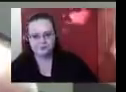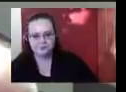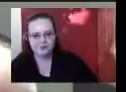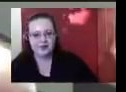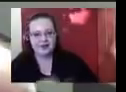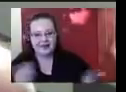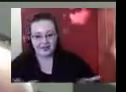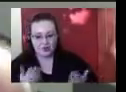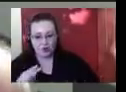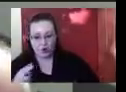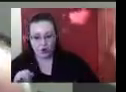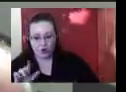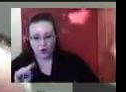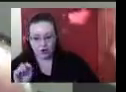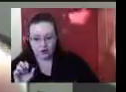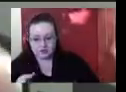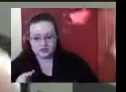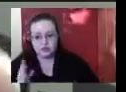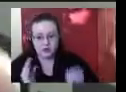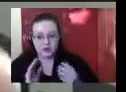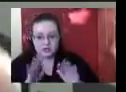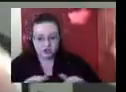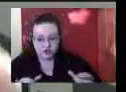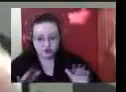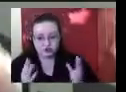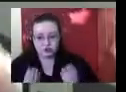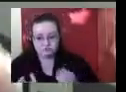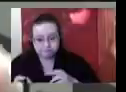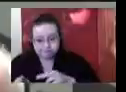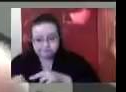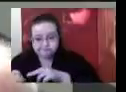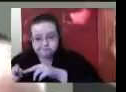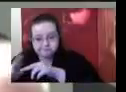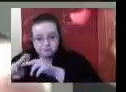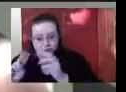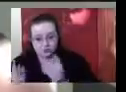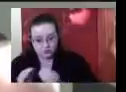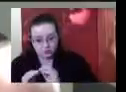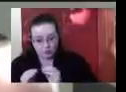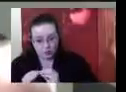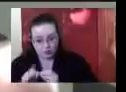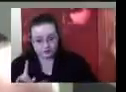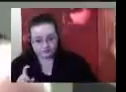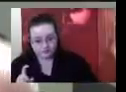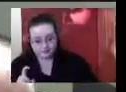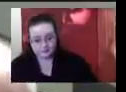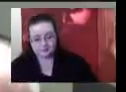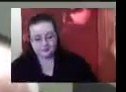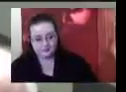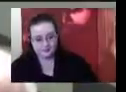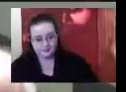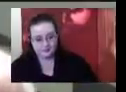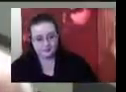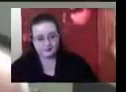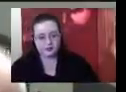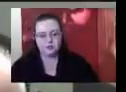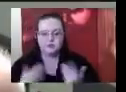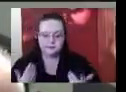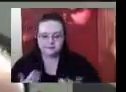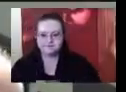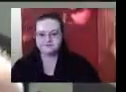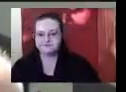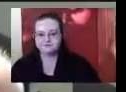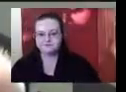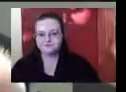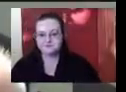here in Halton? And will Halton Public Health report those numbers? Right. So as Ontario